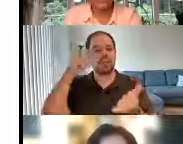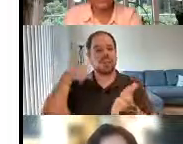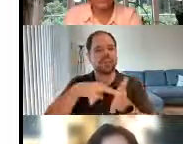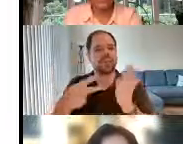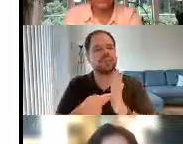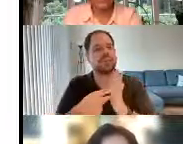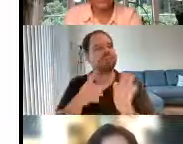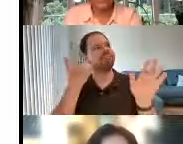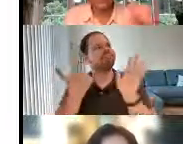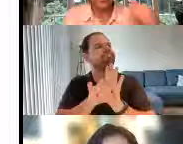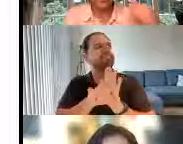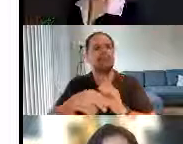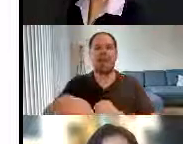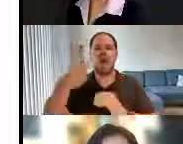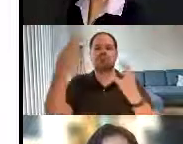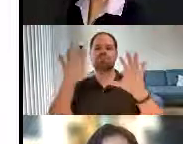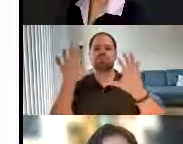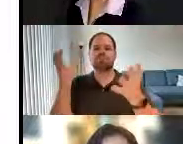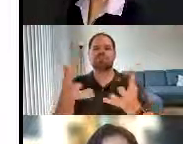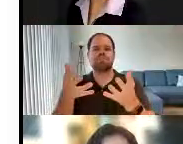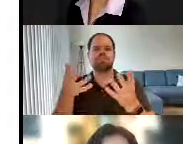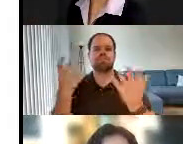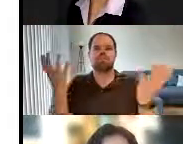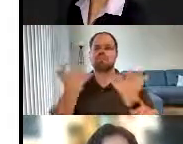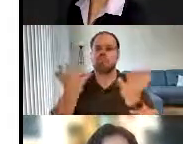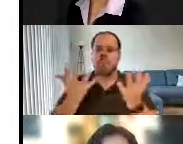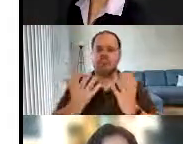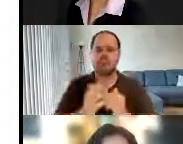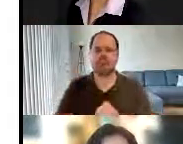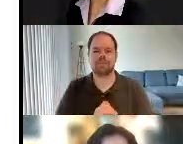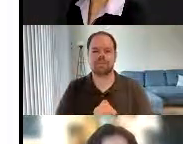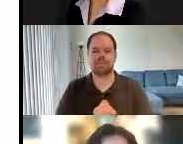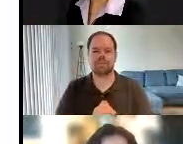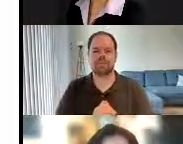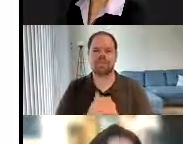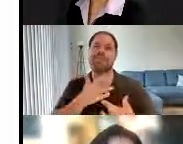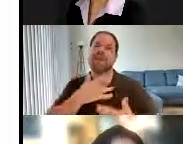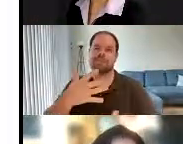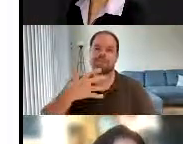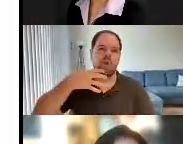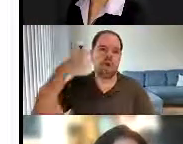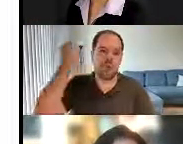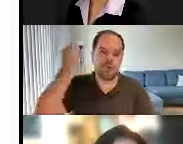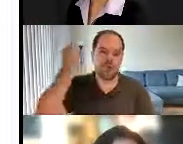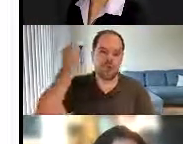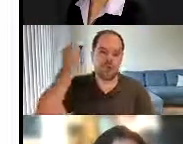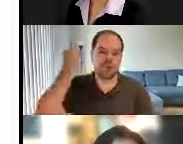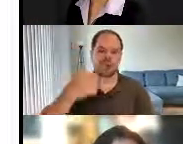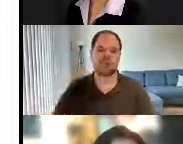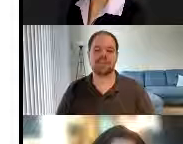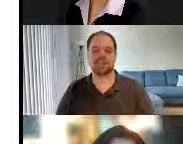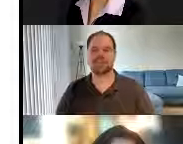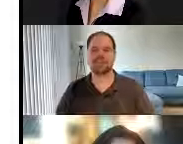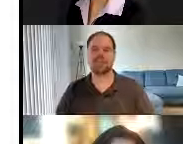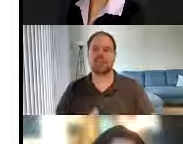disability. For scientific and mental health purposes, when we think about this population, we